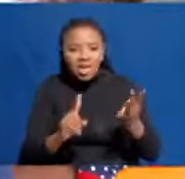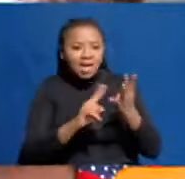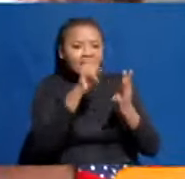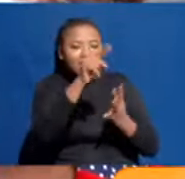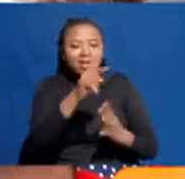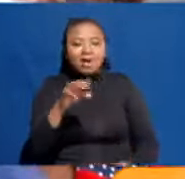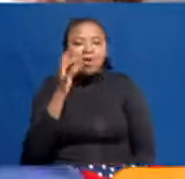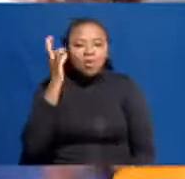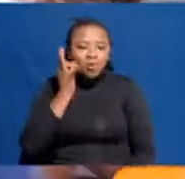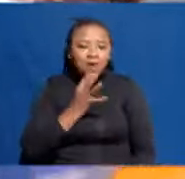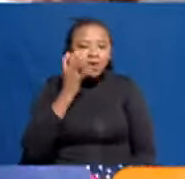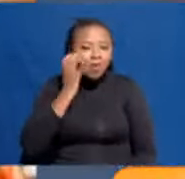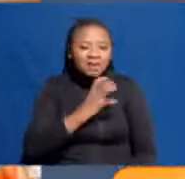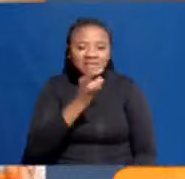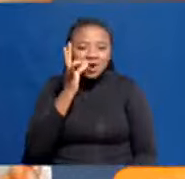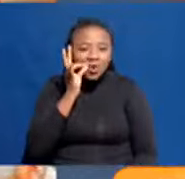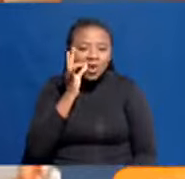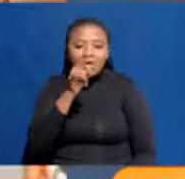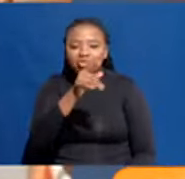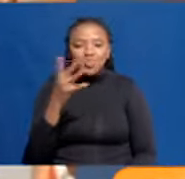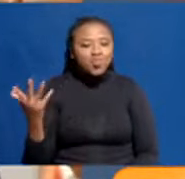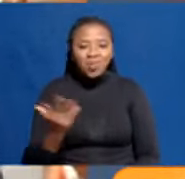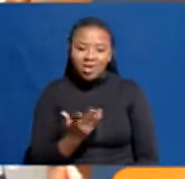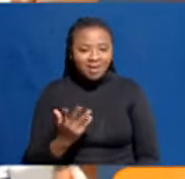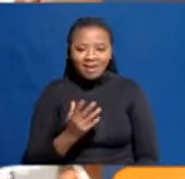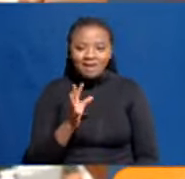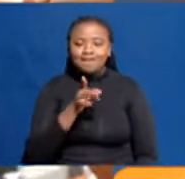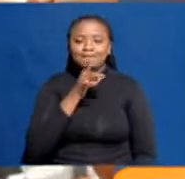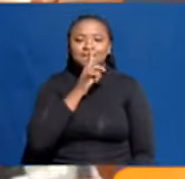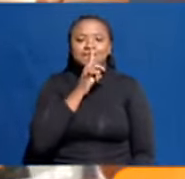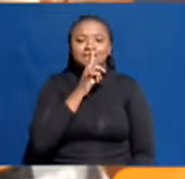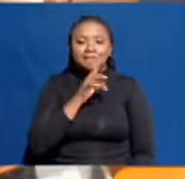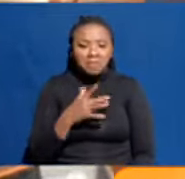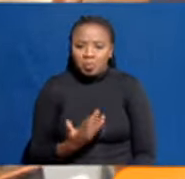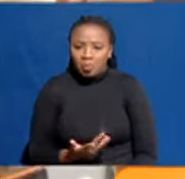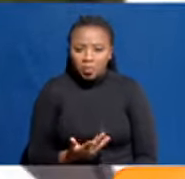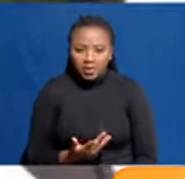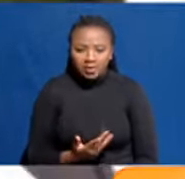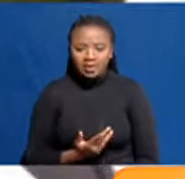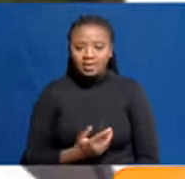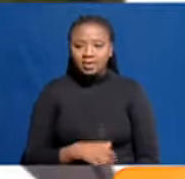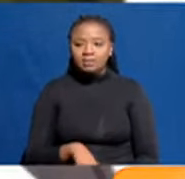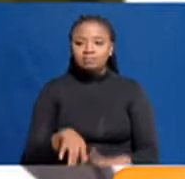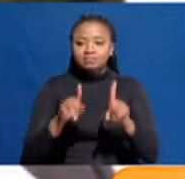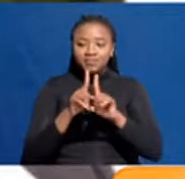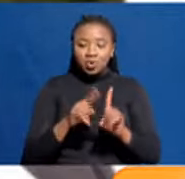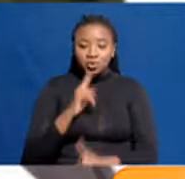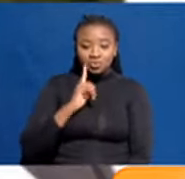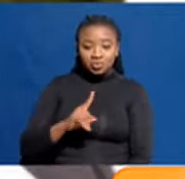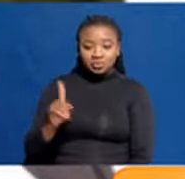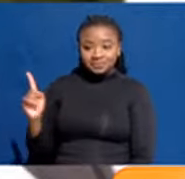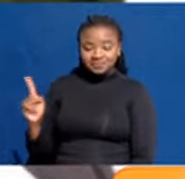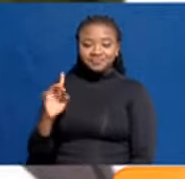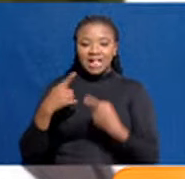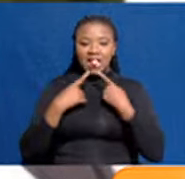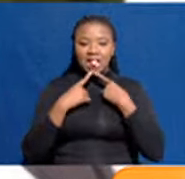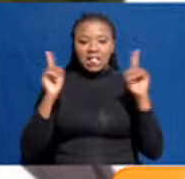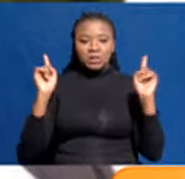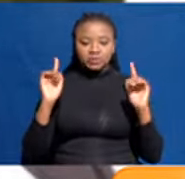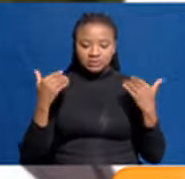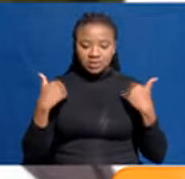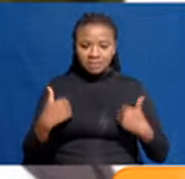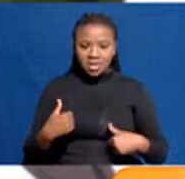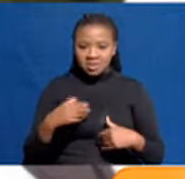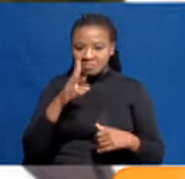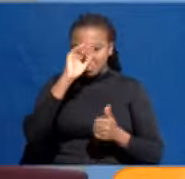wewe uko wapi? Kwa nini hamuongei? This coming at a time when Vihiga Senator Godfrey Osotsi declared that he was safe and